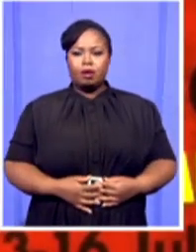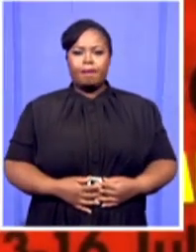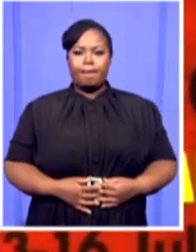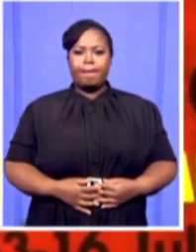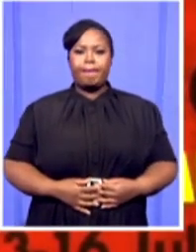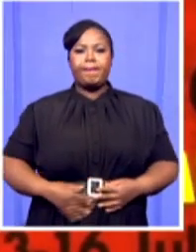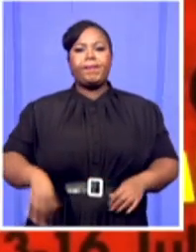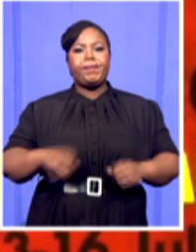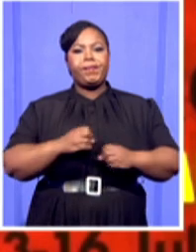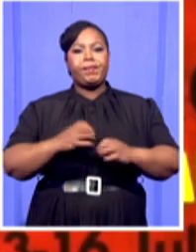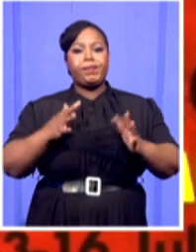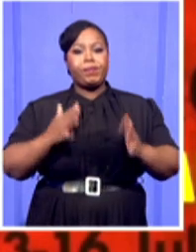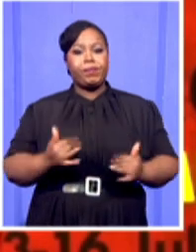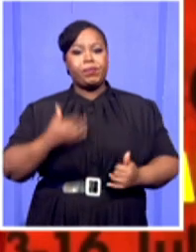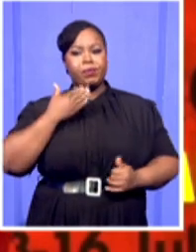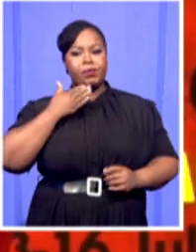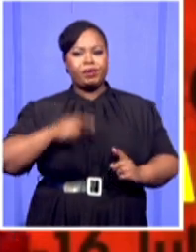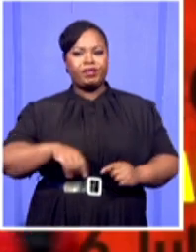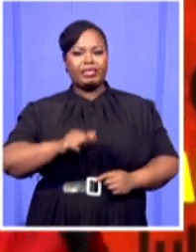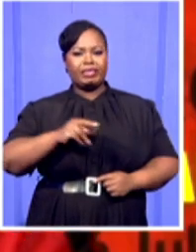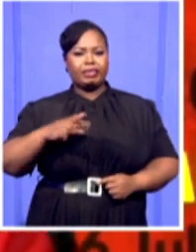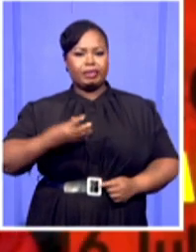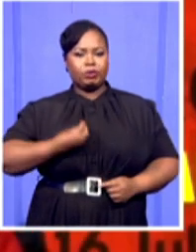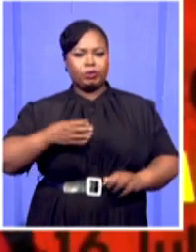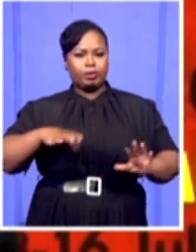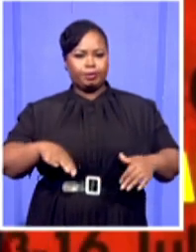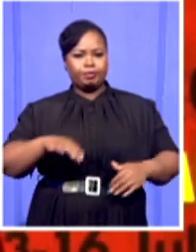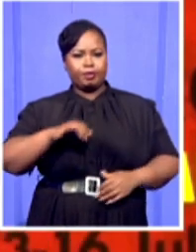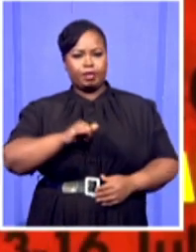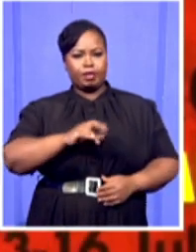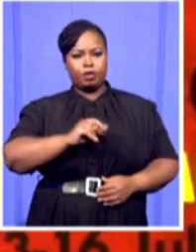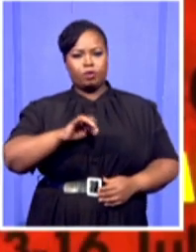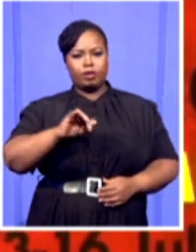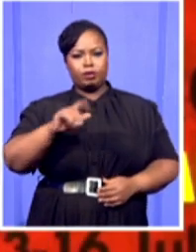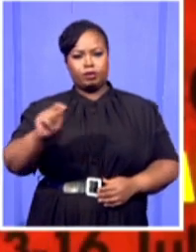The convener of the ANC Youth League NYTT,